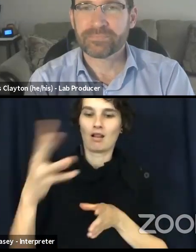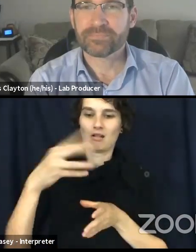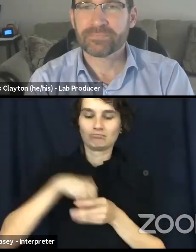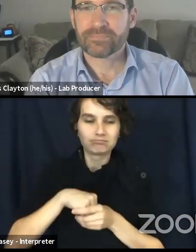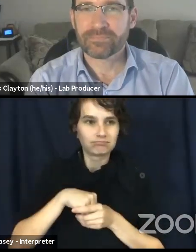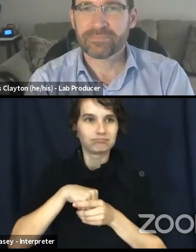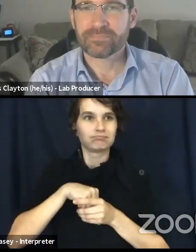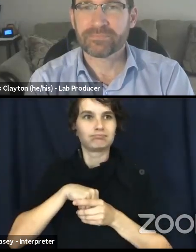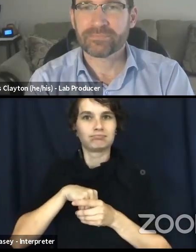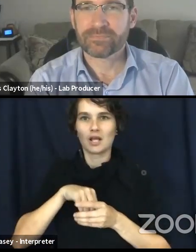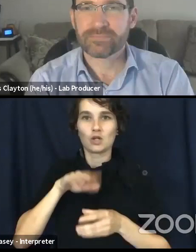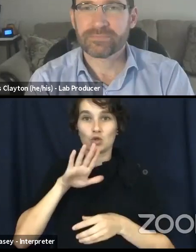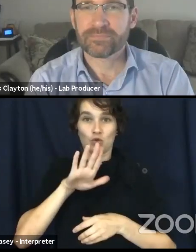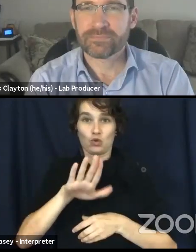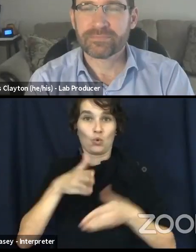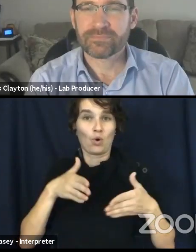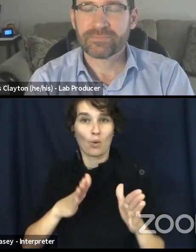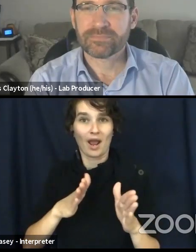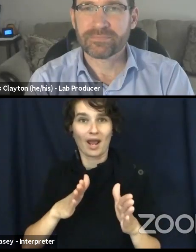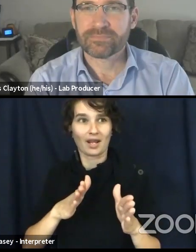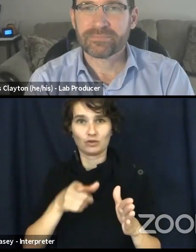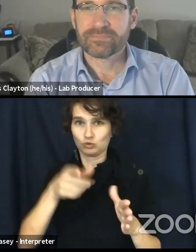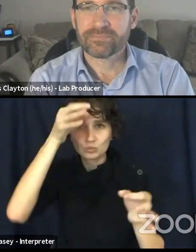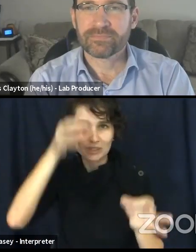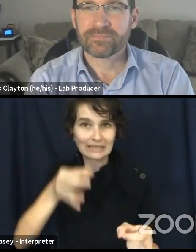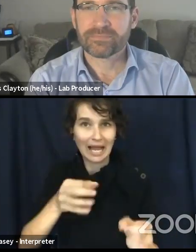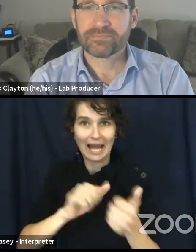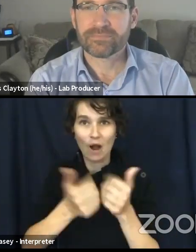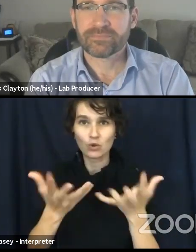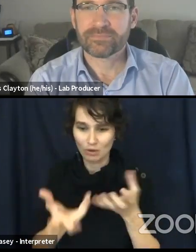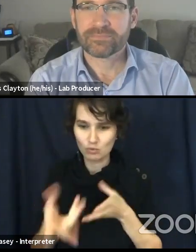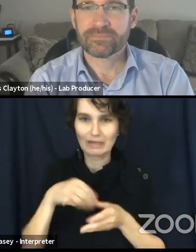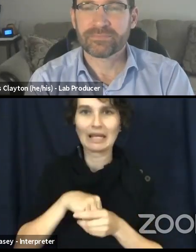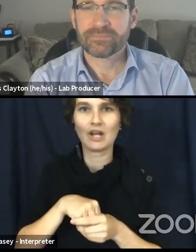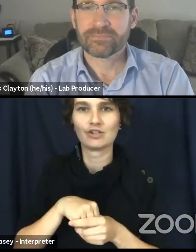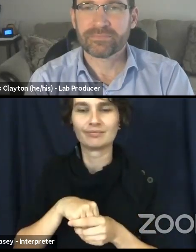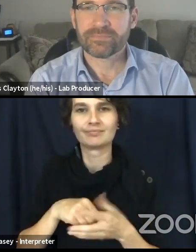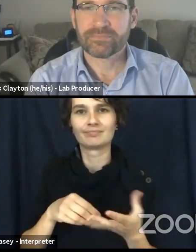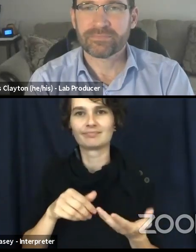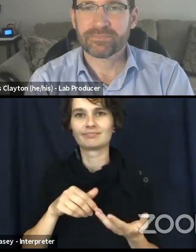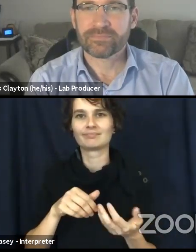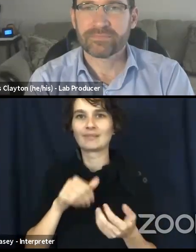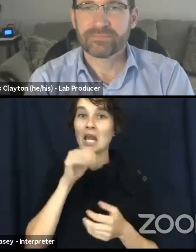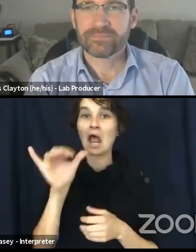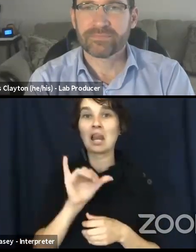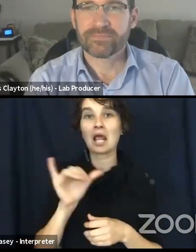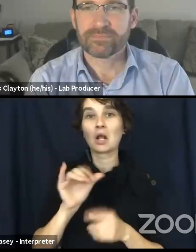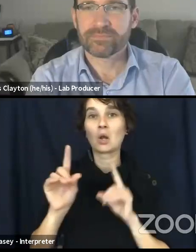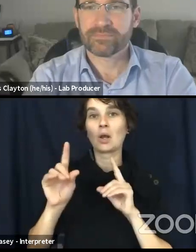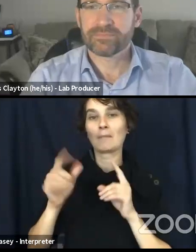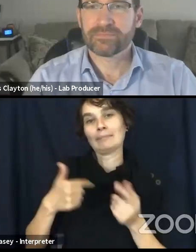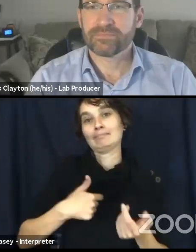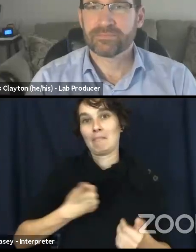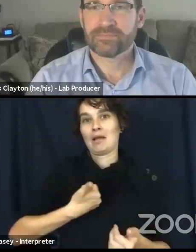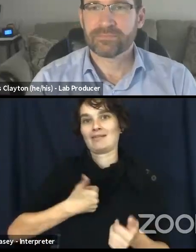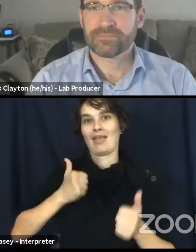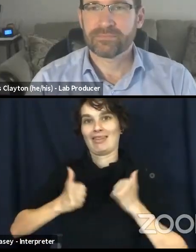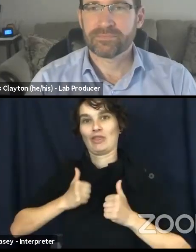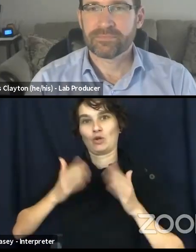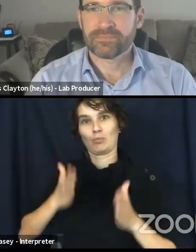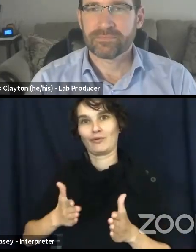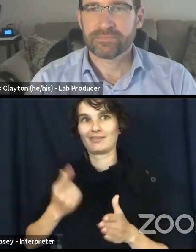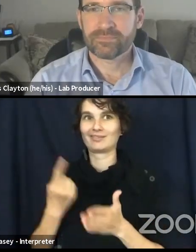the terms of your engagement in a way. And it's not something that, you know, going to the theater, even as a theater person, can be a daunting